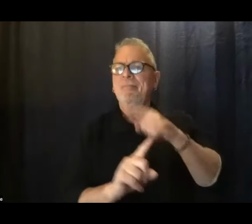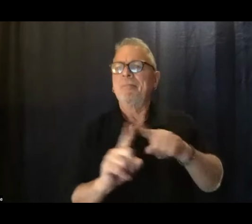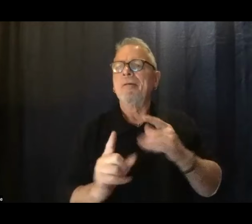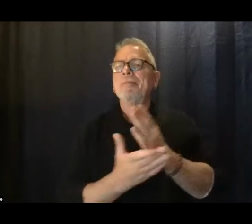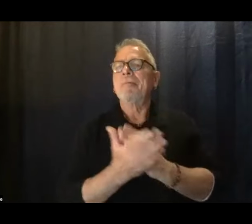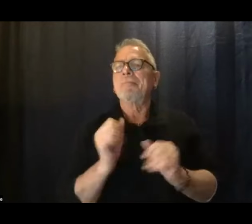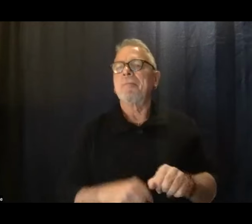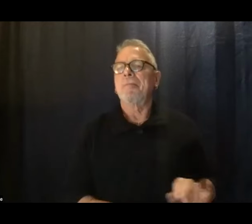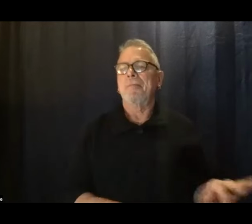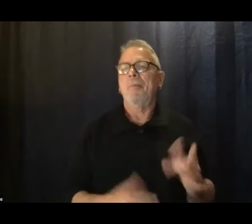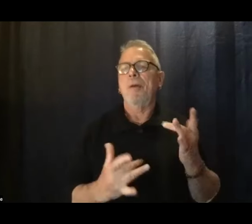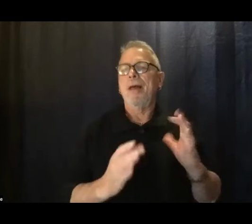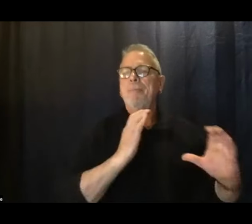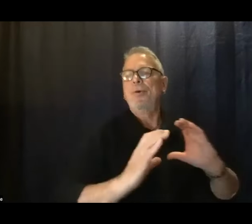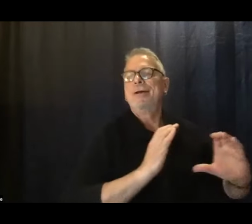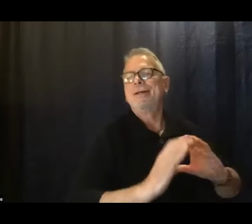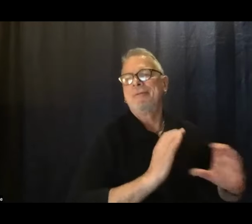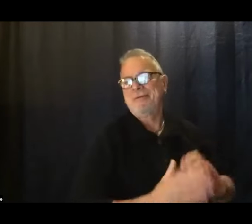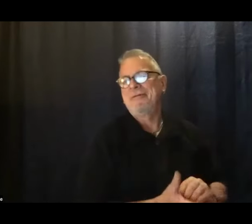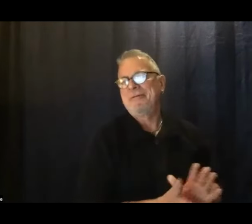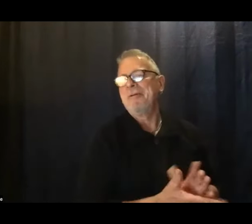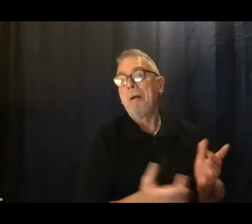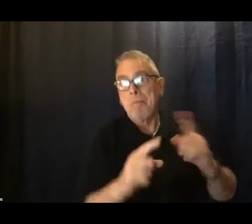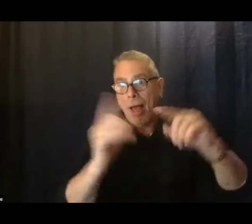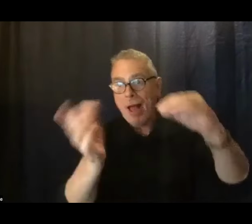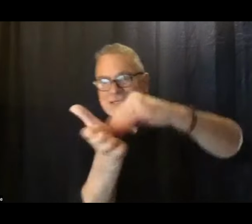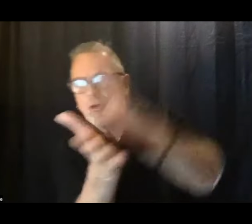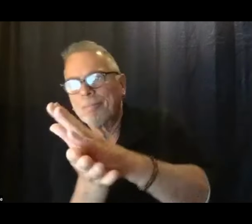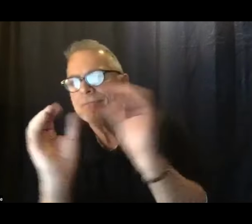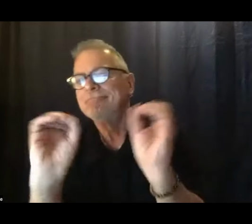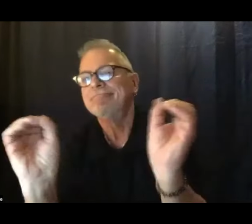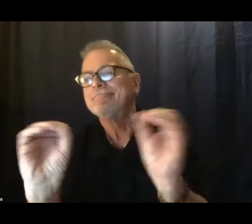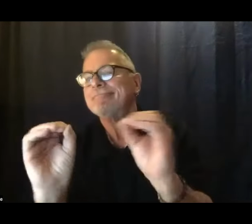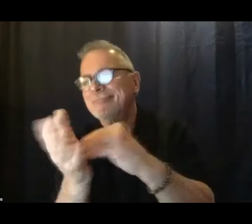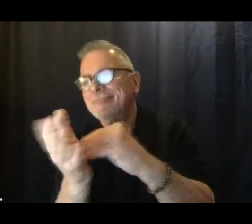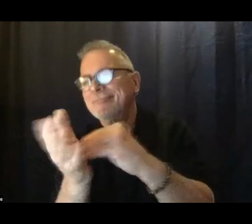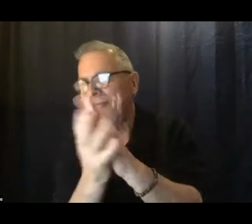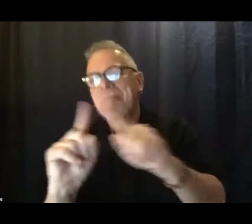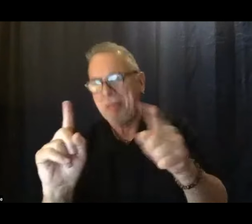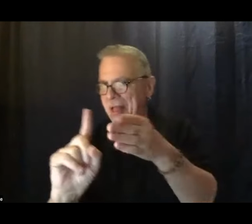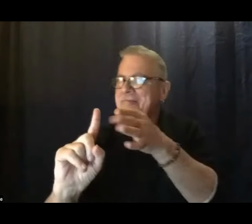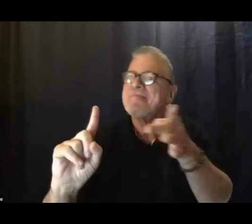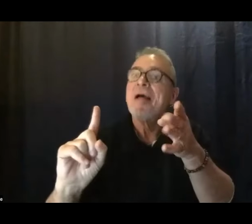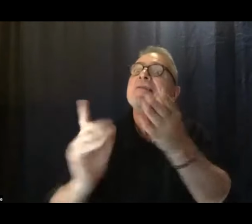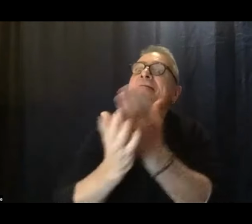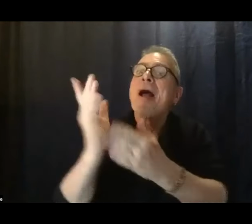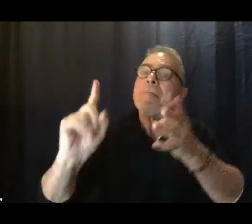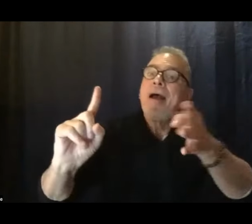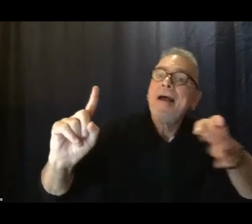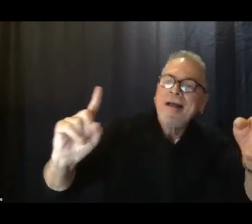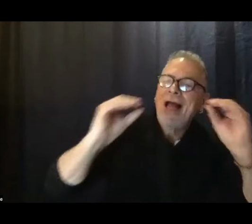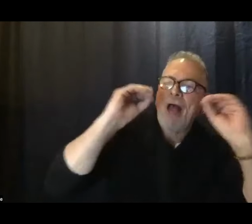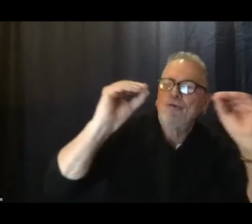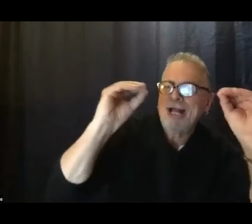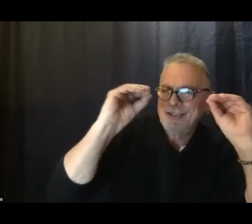hands under the table and fingerspell. So that was their method of communication. Again, documentation for